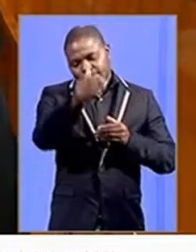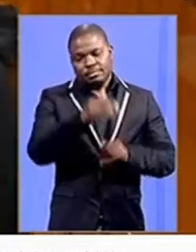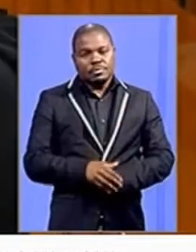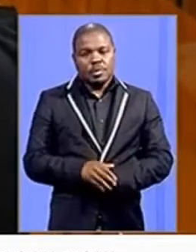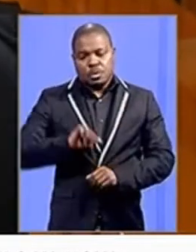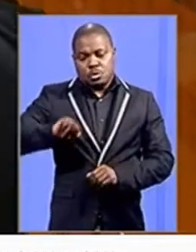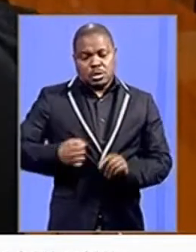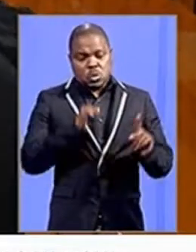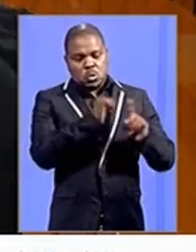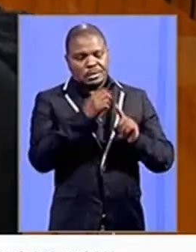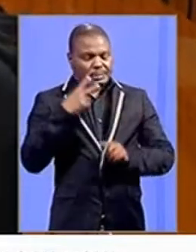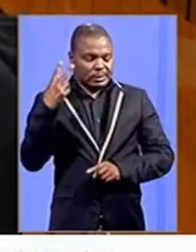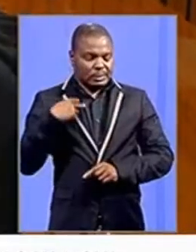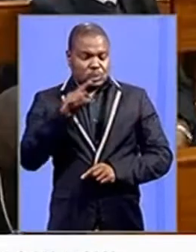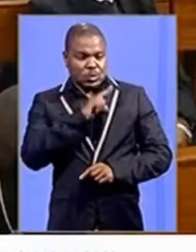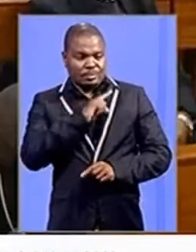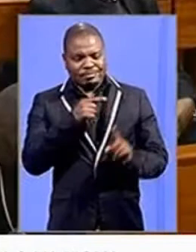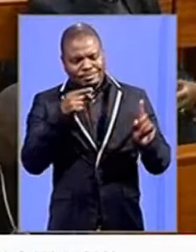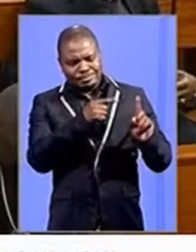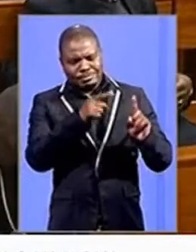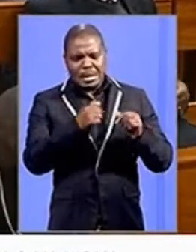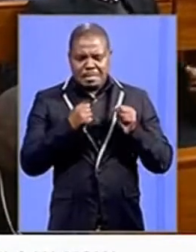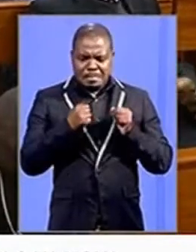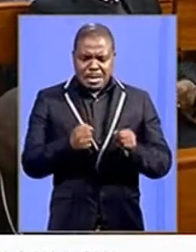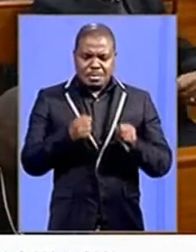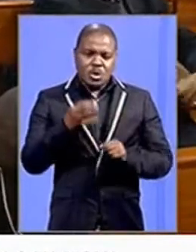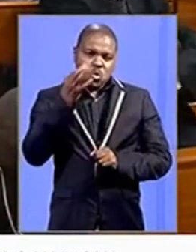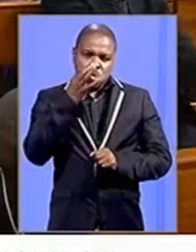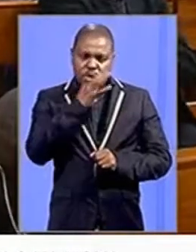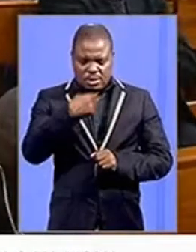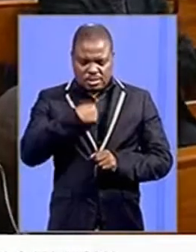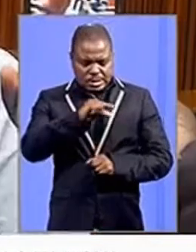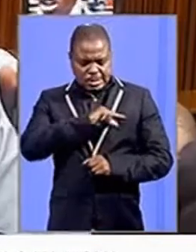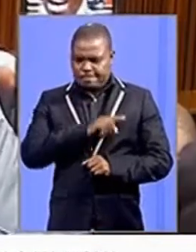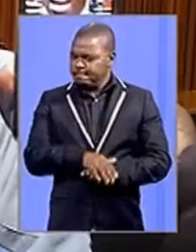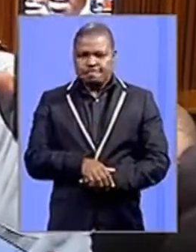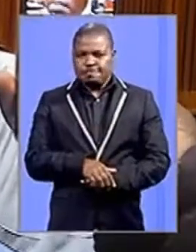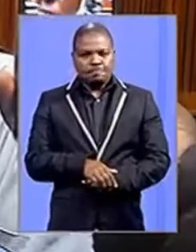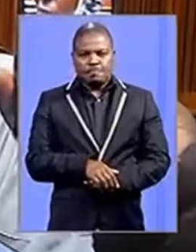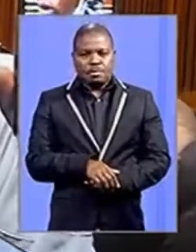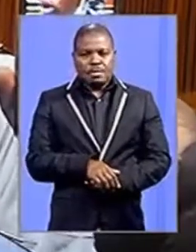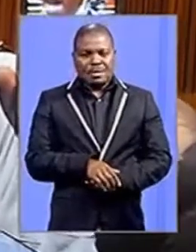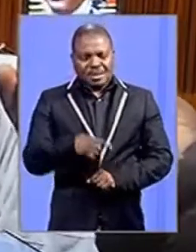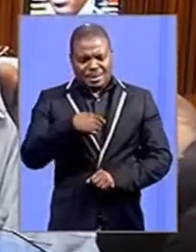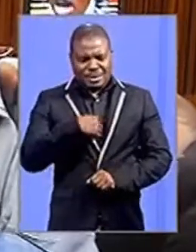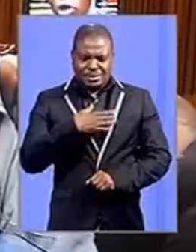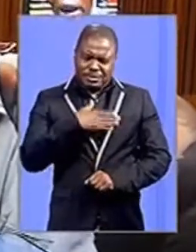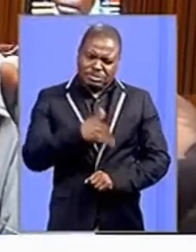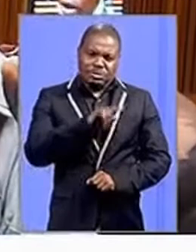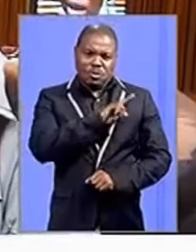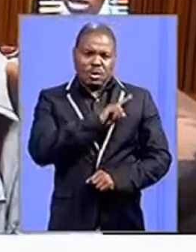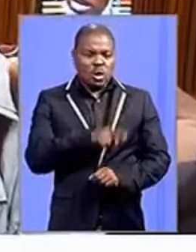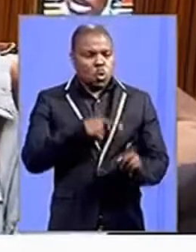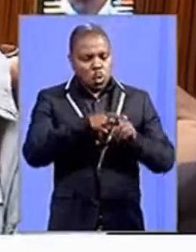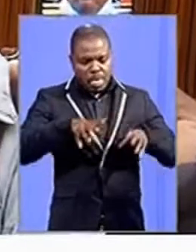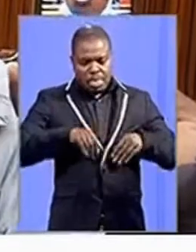wa gagwe o re o nyamišwa ke gore le ga bjalo Phasha o sa gatelela gore ga a molato. Yona empa bishop le gore a sanka a dumela mare wa